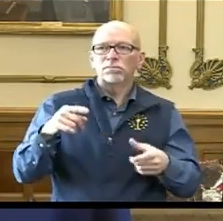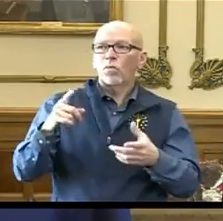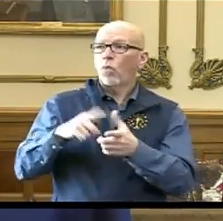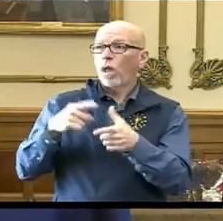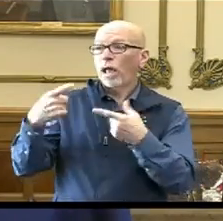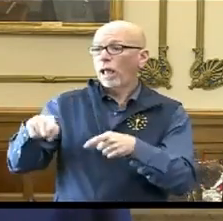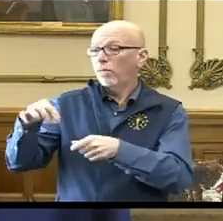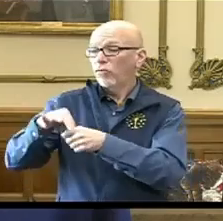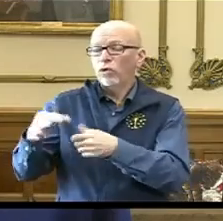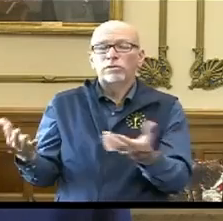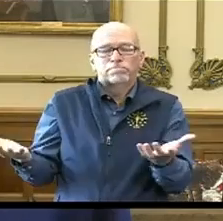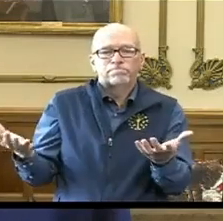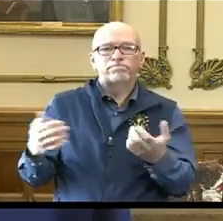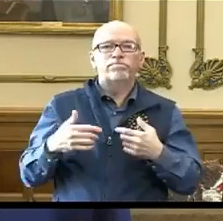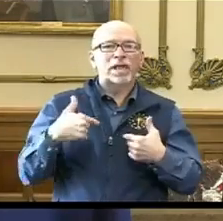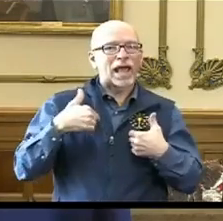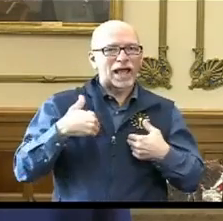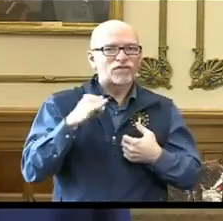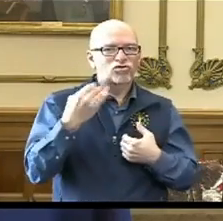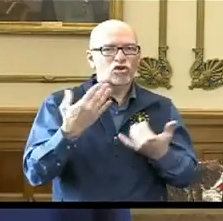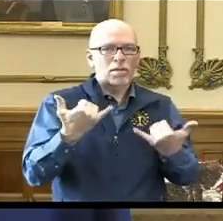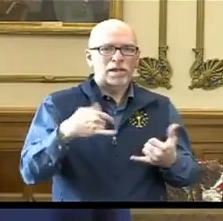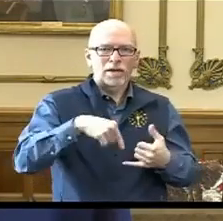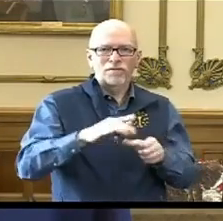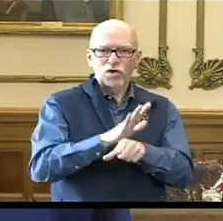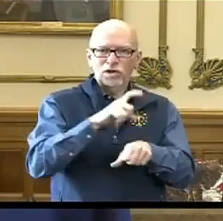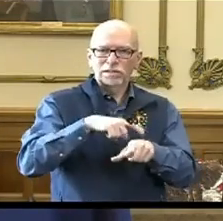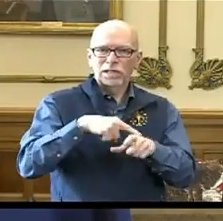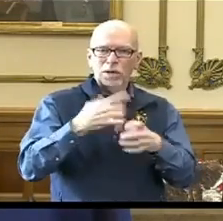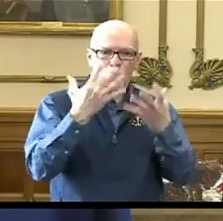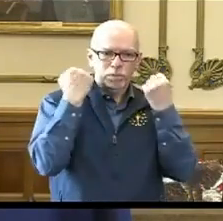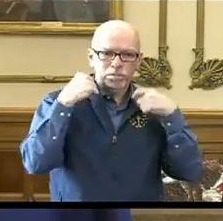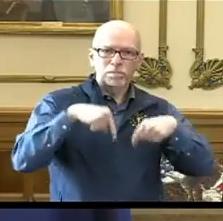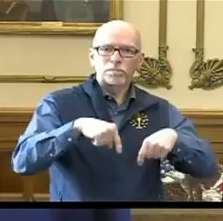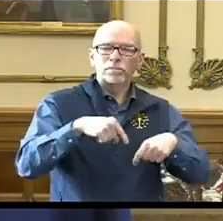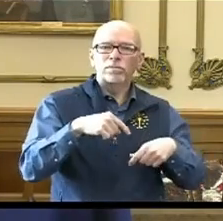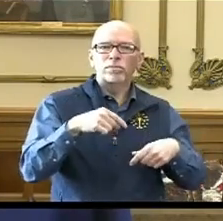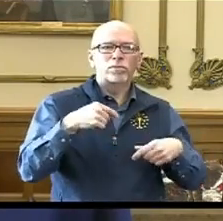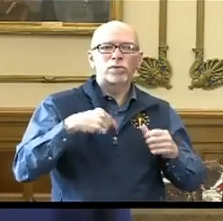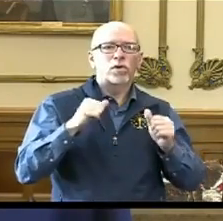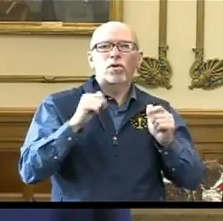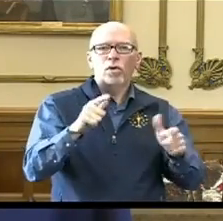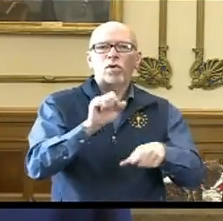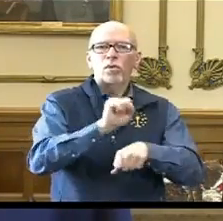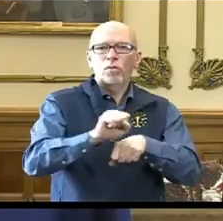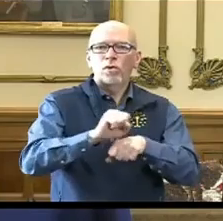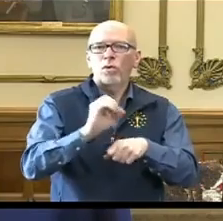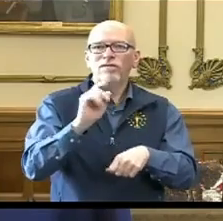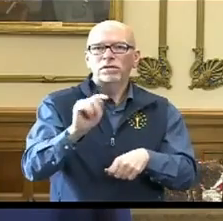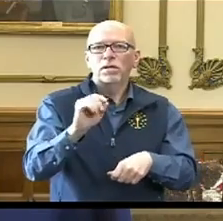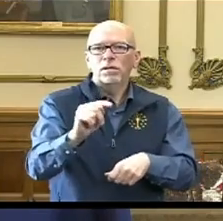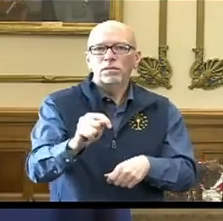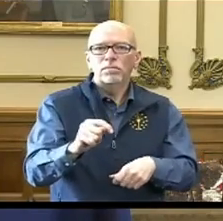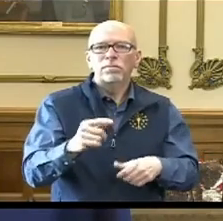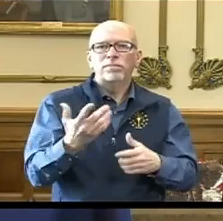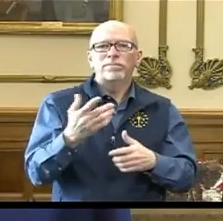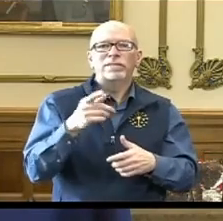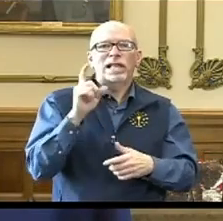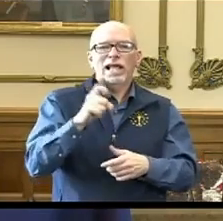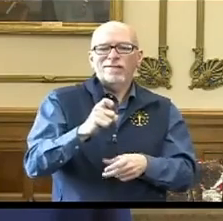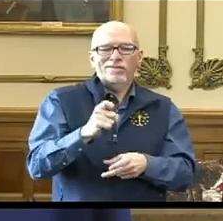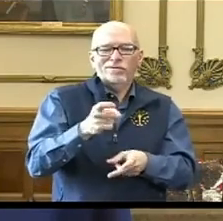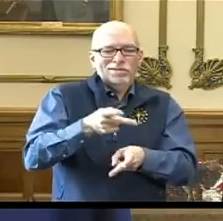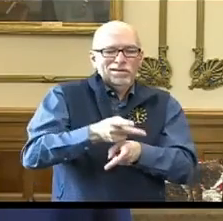may. I've got a full-time job that's, we're all working overtime. That'll have to take care of